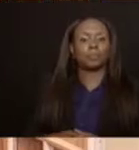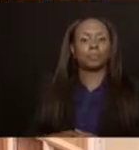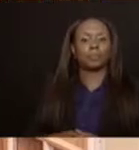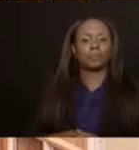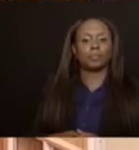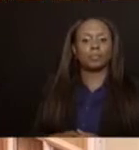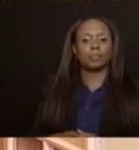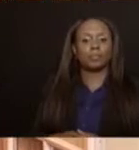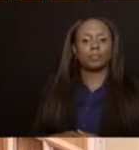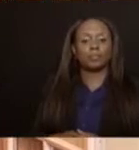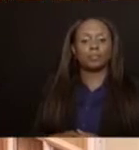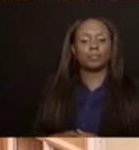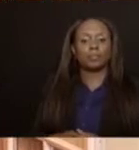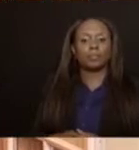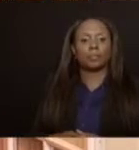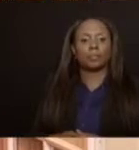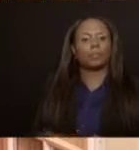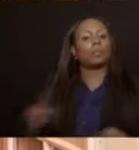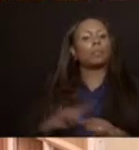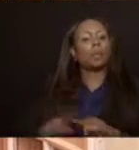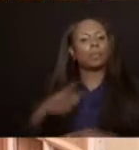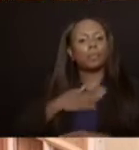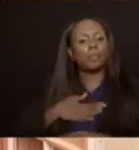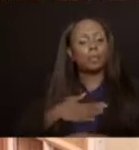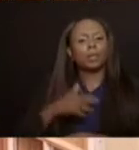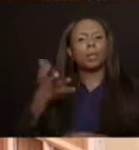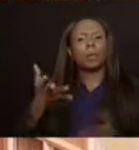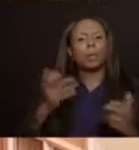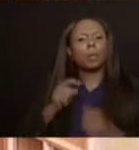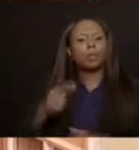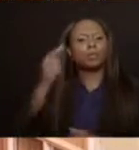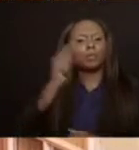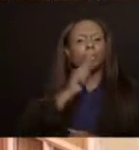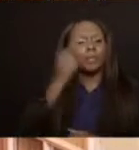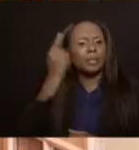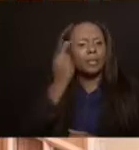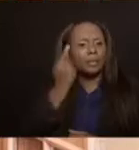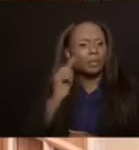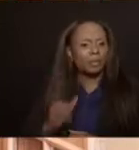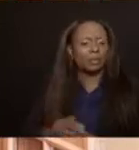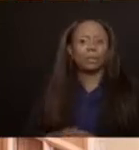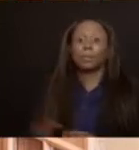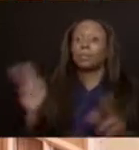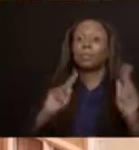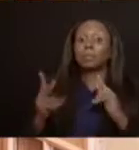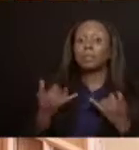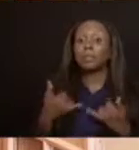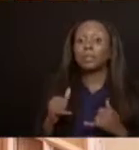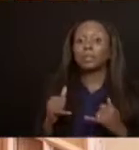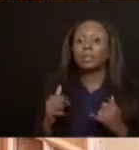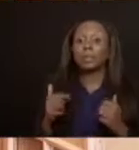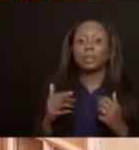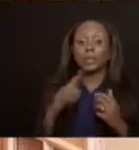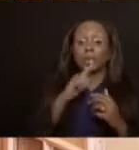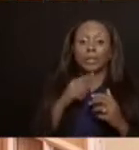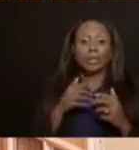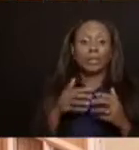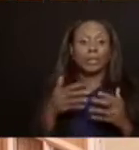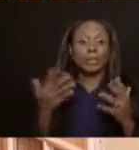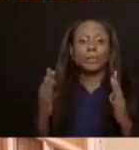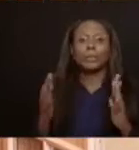for you to apply your hearts and to think on these things. We know that a lot of people are nervous still and have angst, but